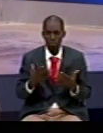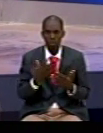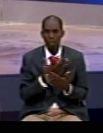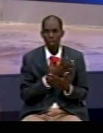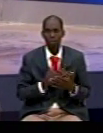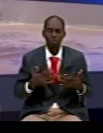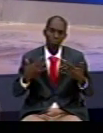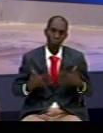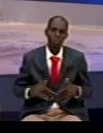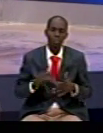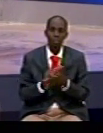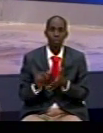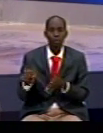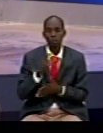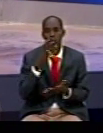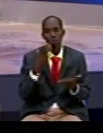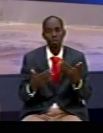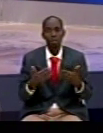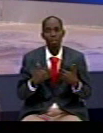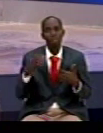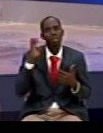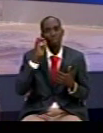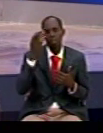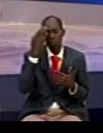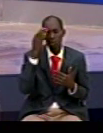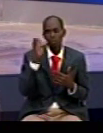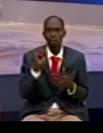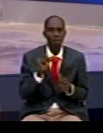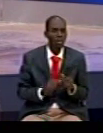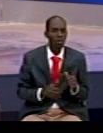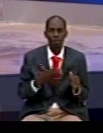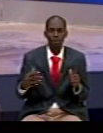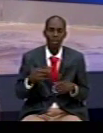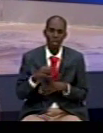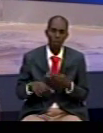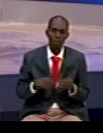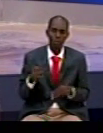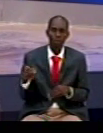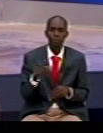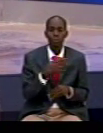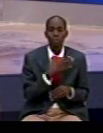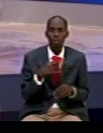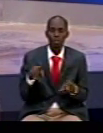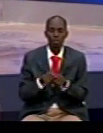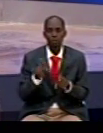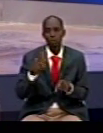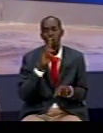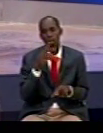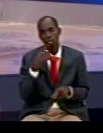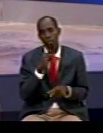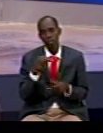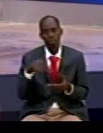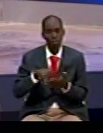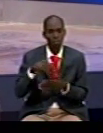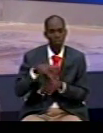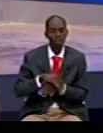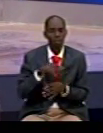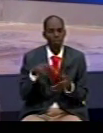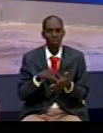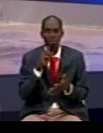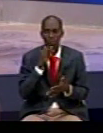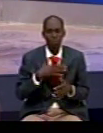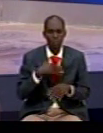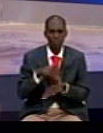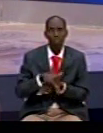sadness that you may have. He knows everything about you. And as we're saying tonight, this is my night,